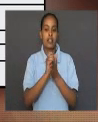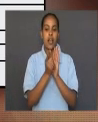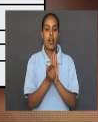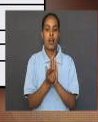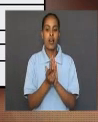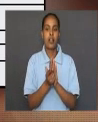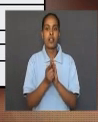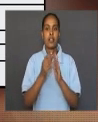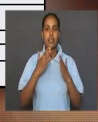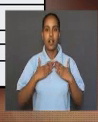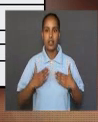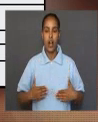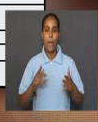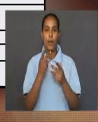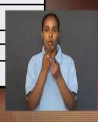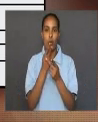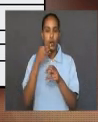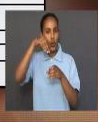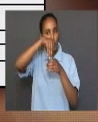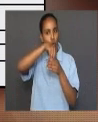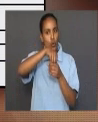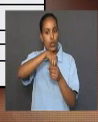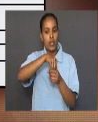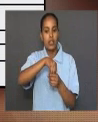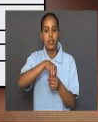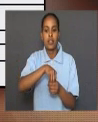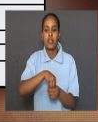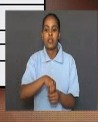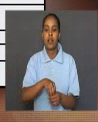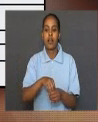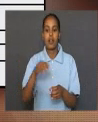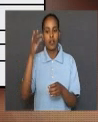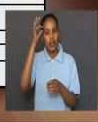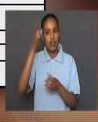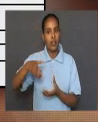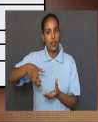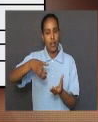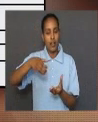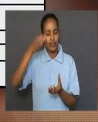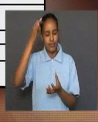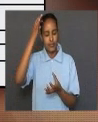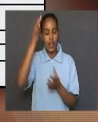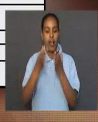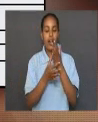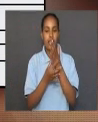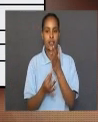Examples of structural proteins include keratin and collagen.